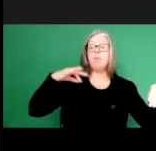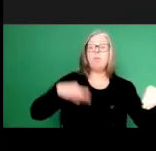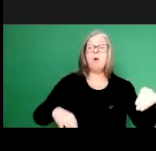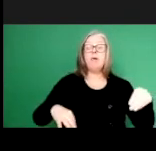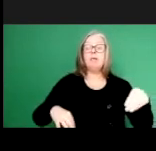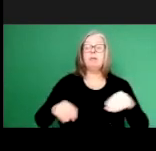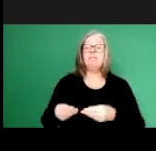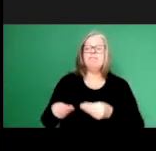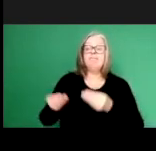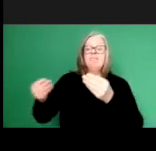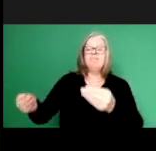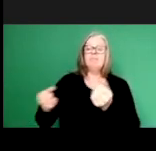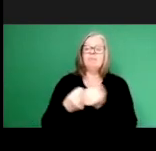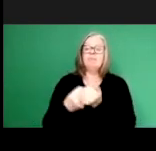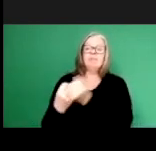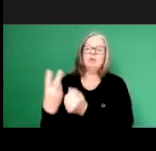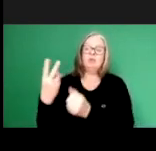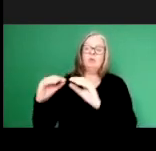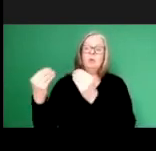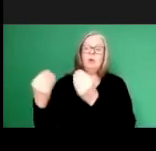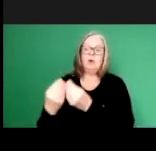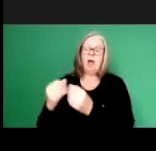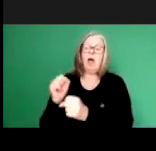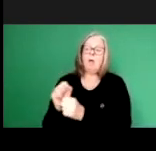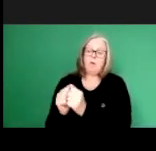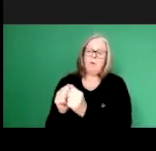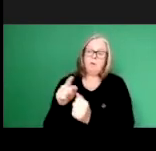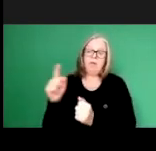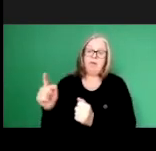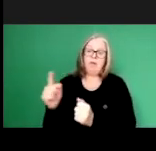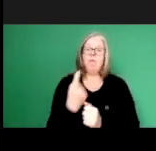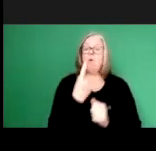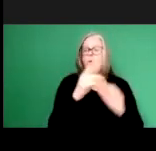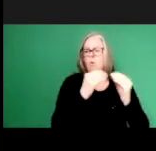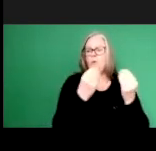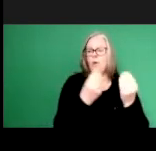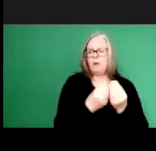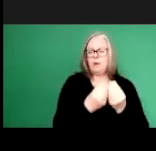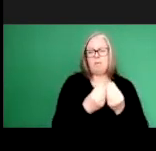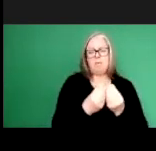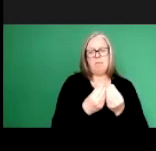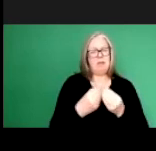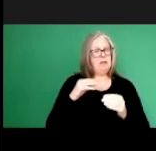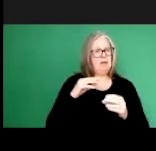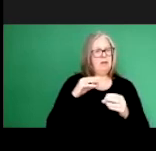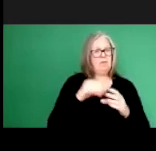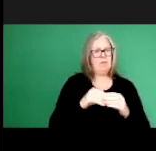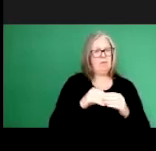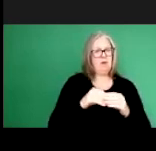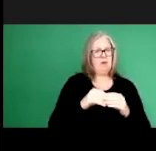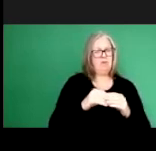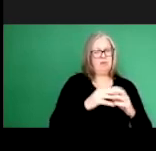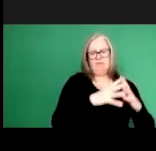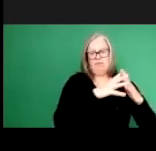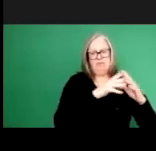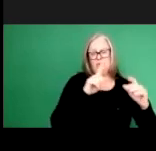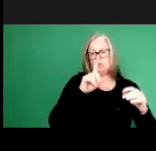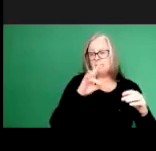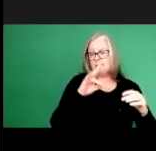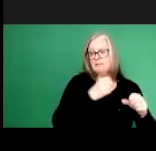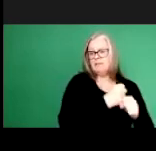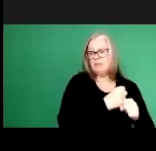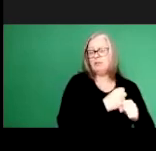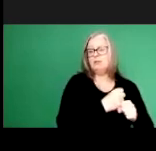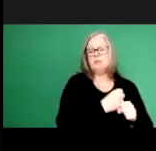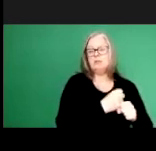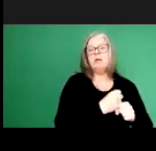Uh, um, in one case in Uprose since I was, um, like 27 years, um, and the community water center